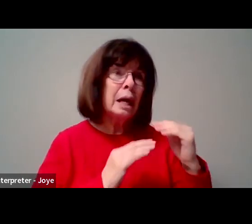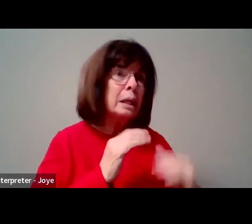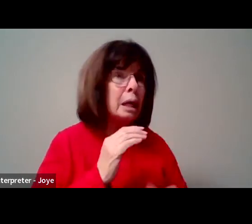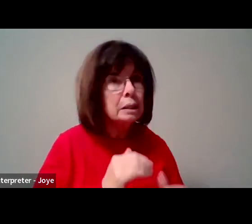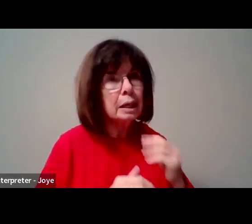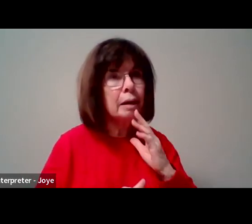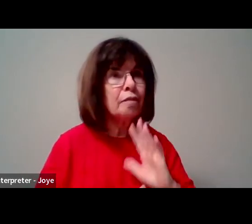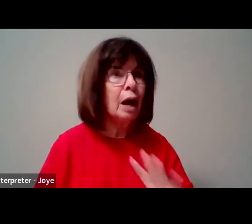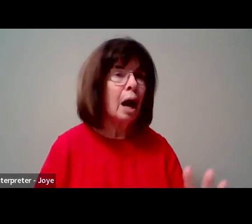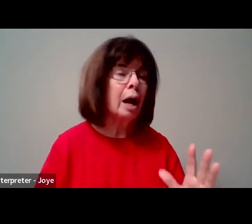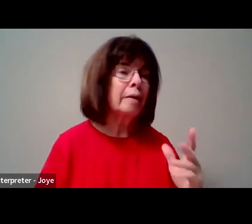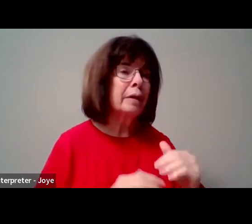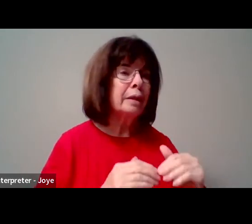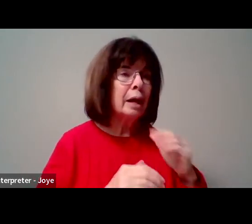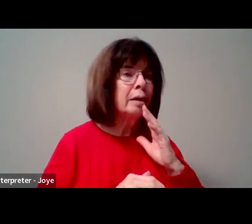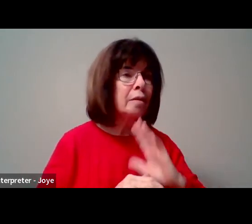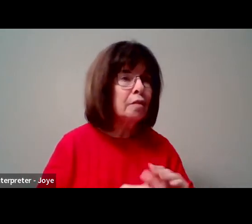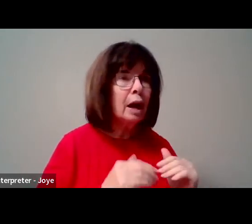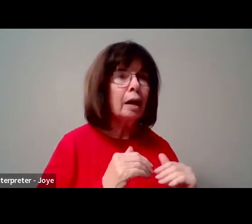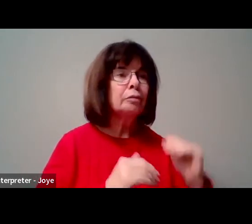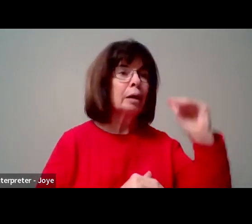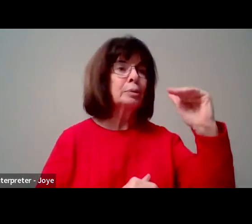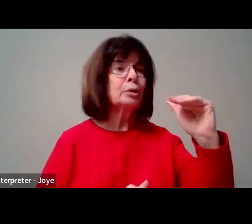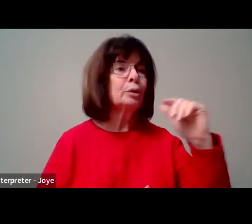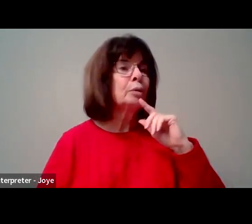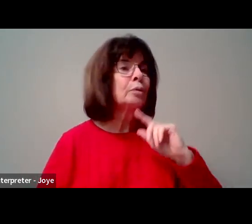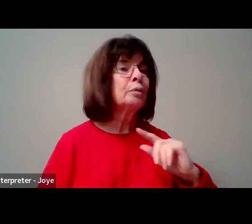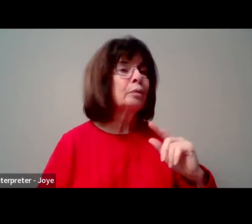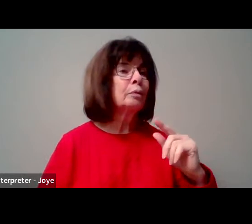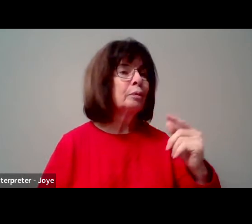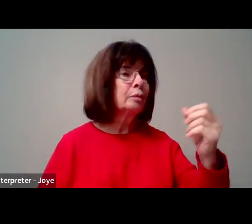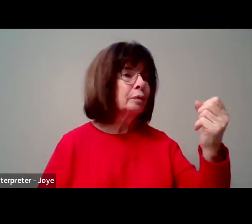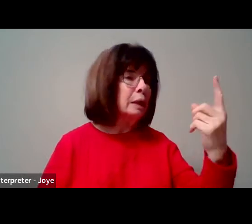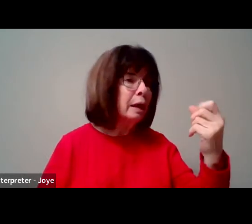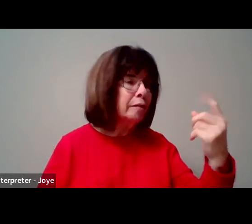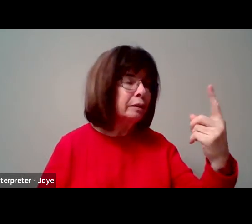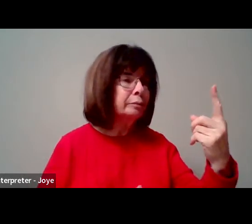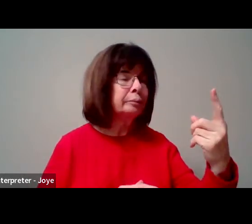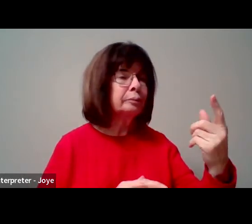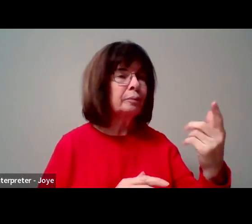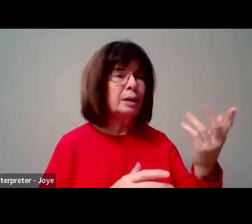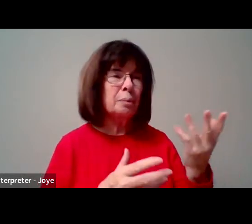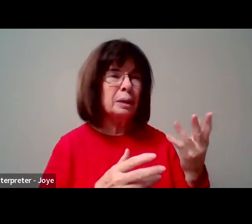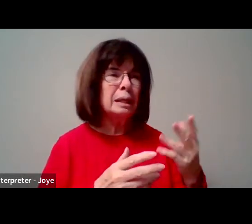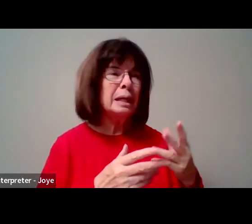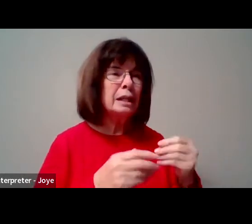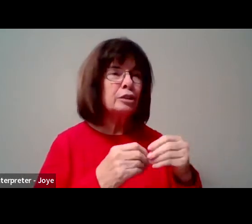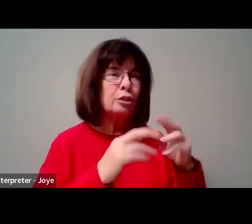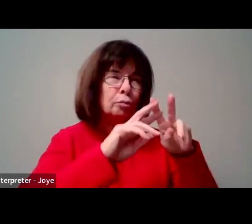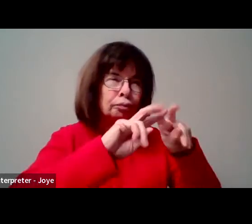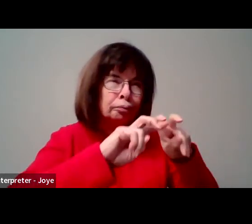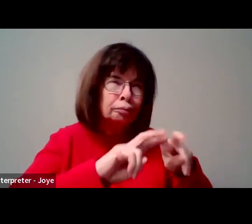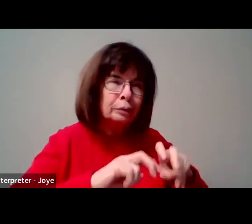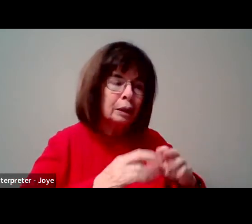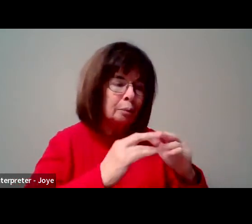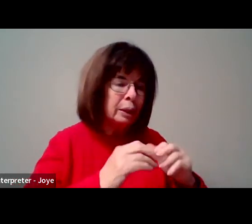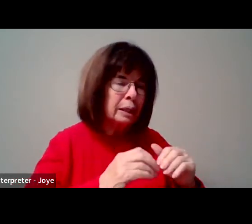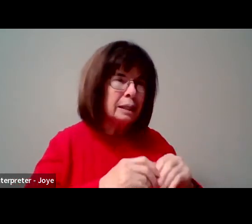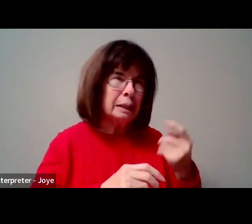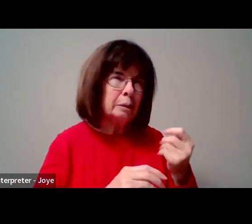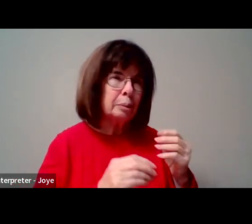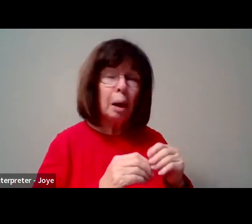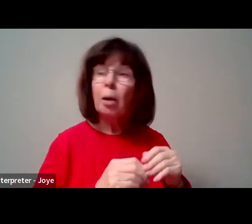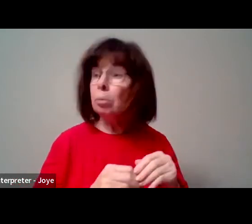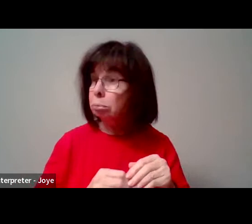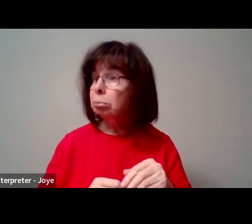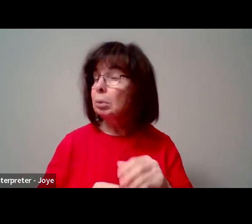5 to 11. Okay. Right. And so it would be nice to disaggregate that data a little bit more. I'll take that back